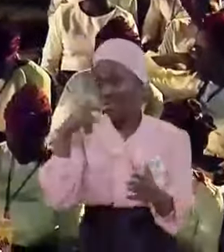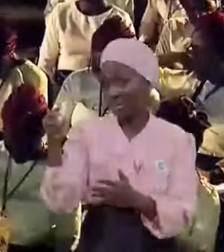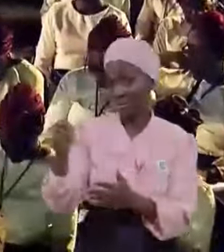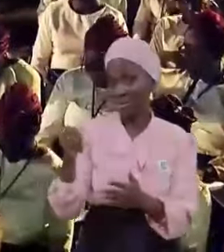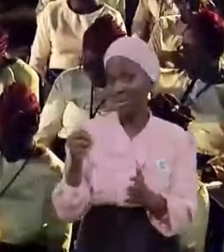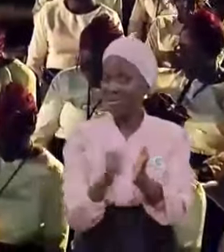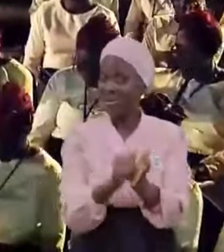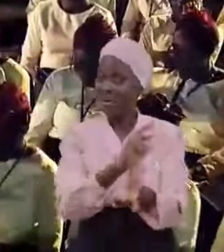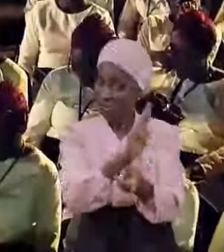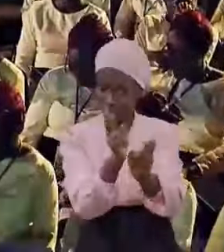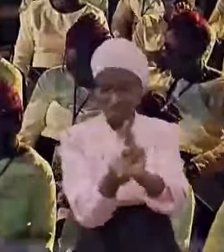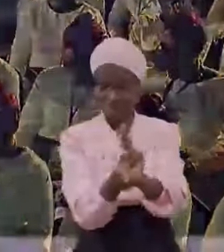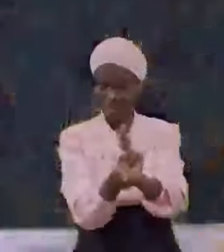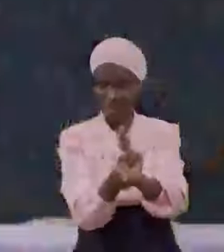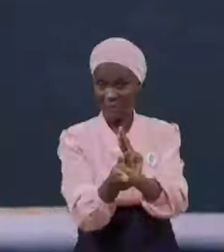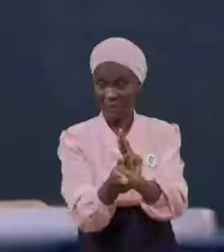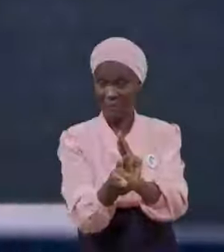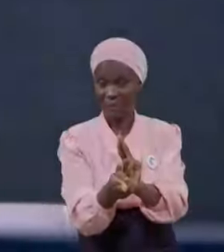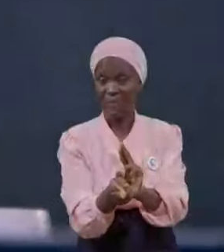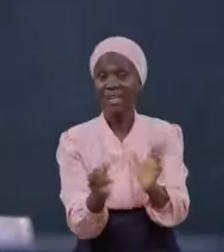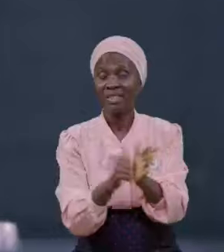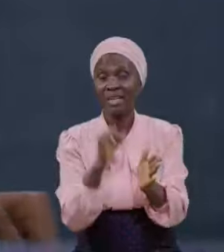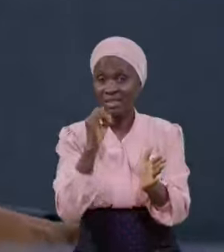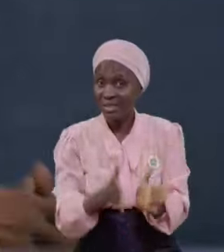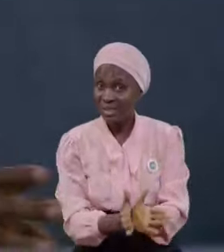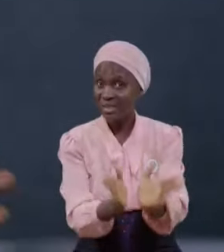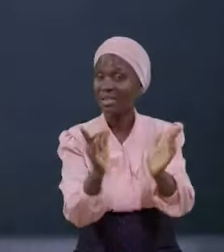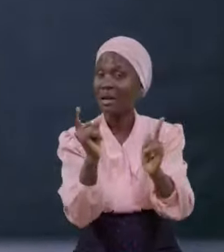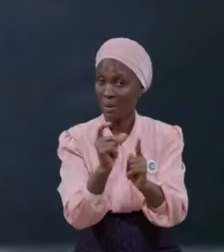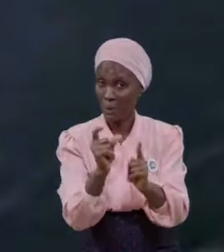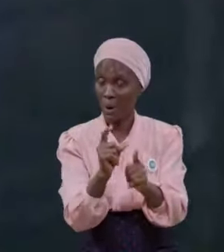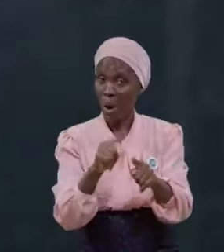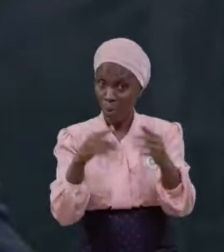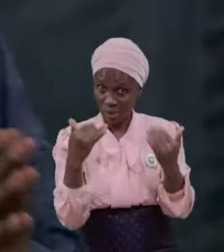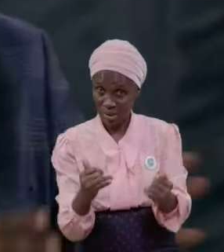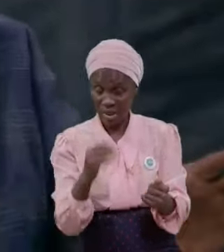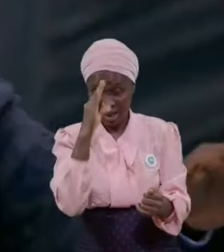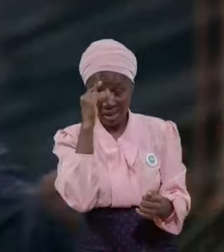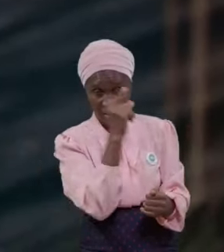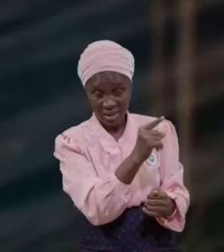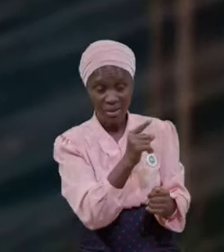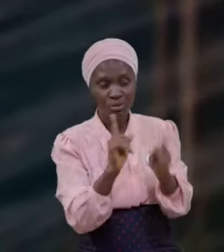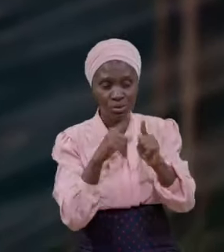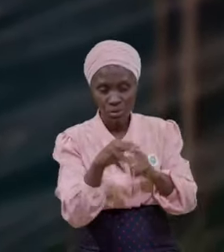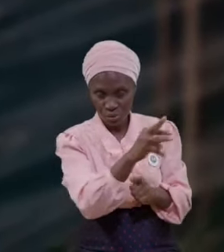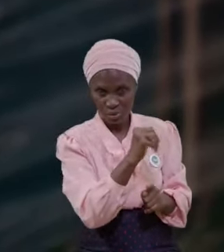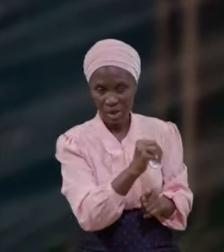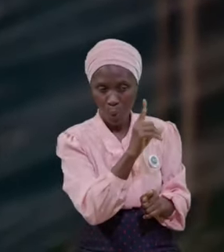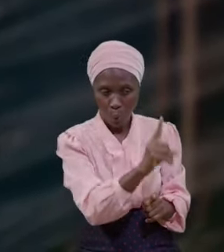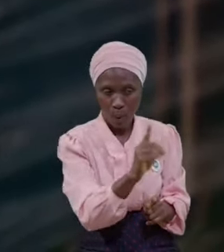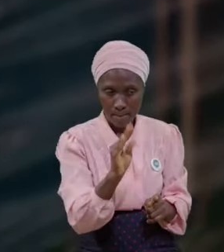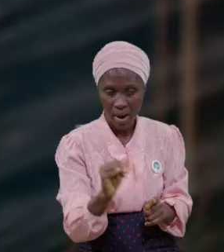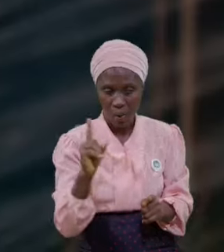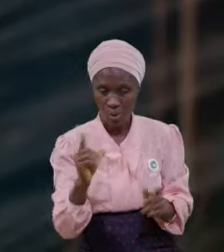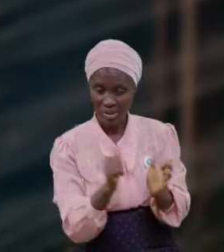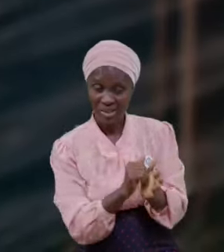general word. But now he specified and he said, save yourself from this unto what